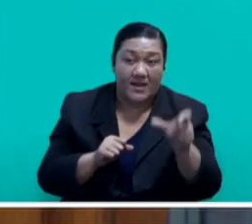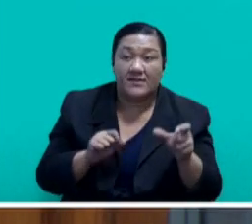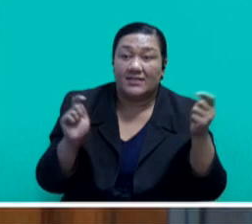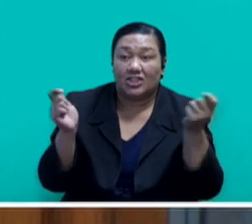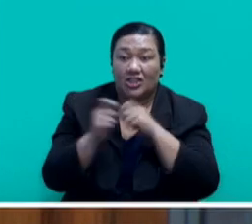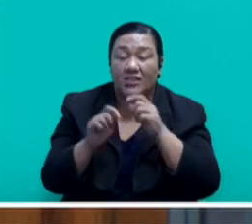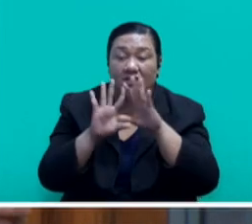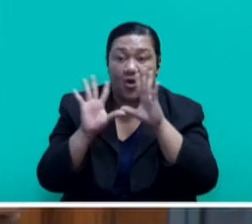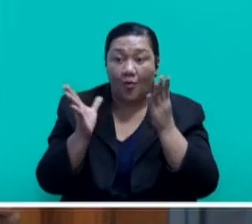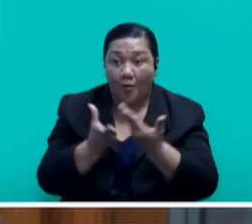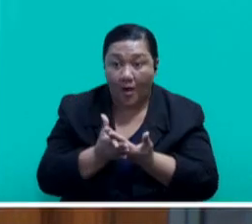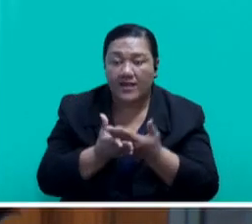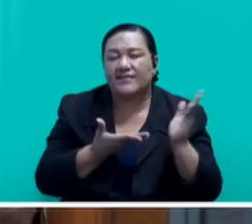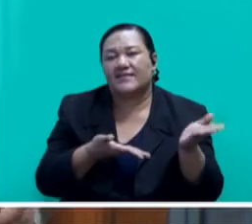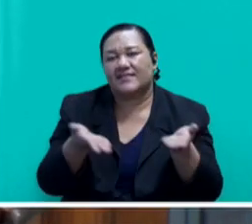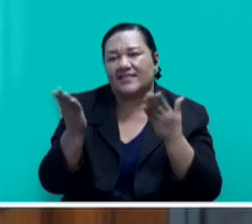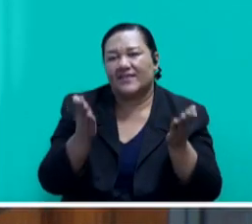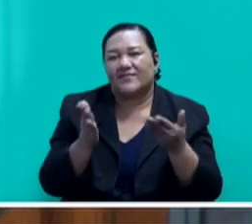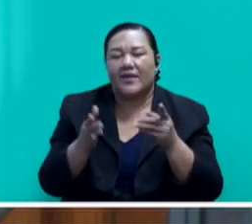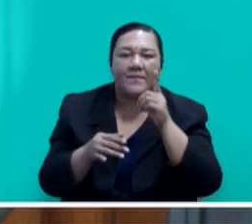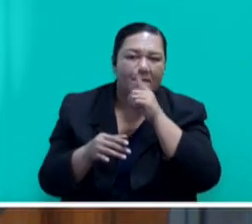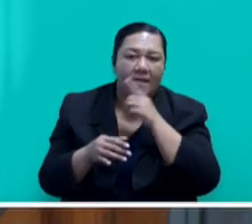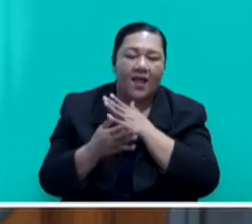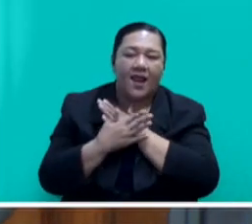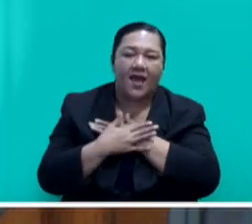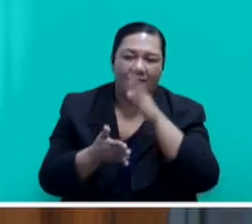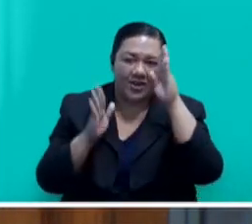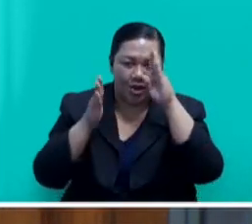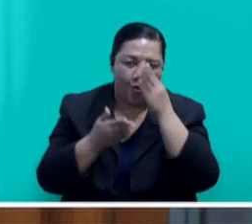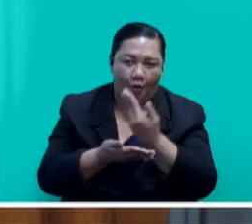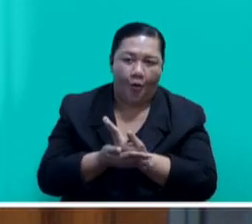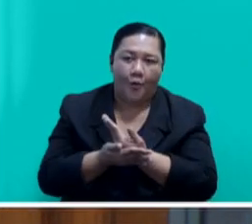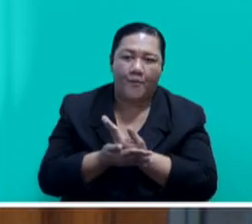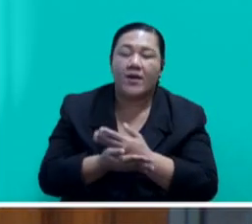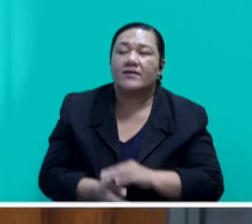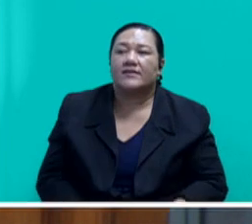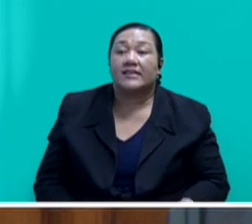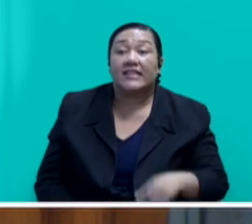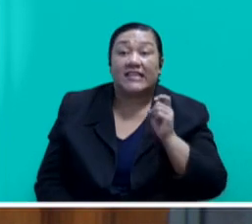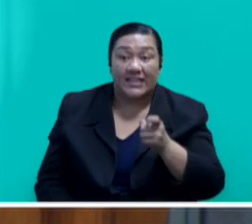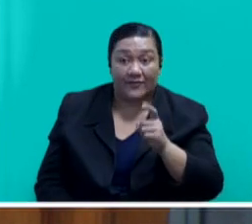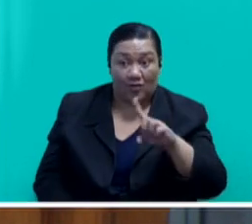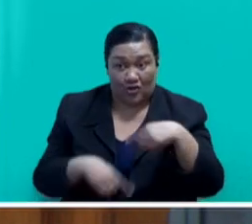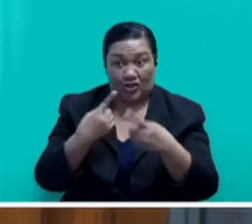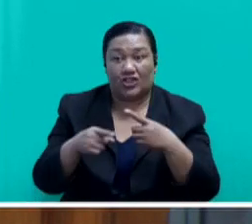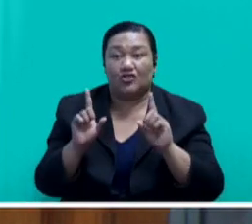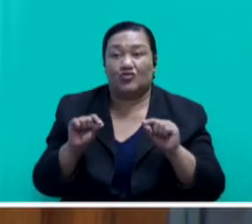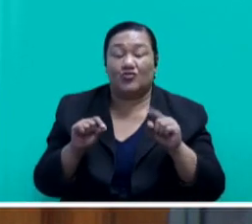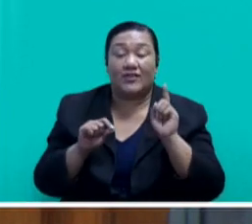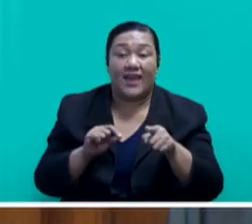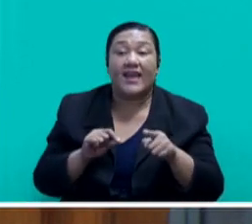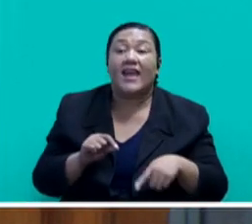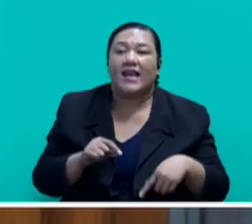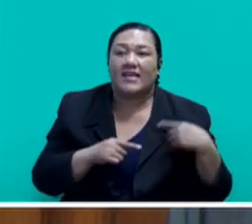giving the people love and hope. If you do this thing, the next generation and a generation follow will